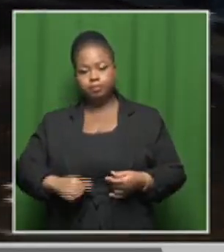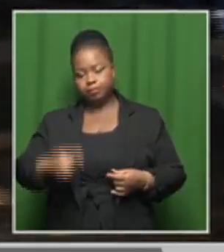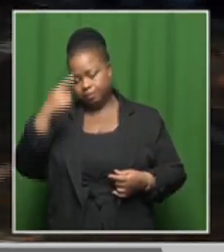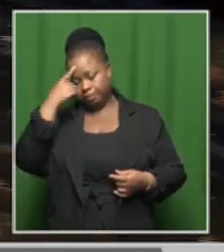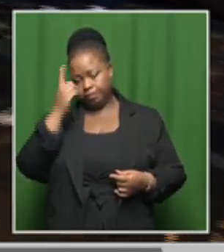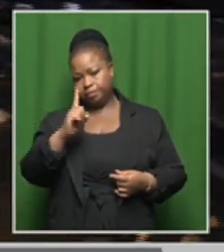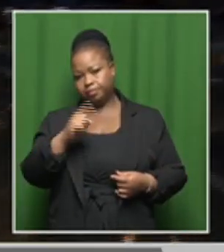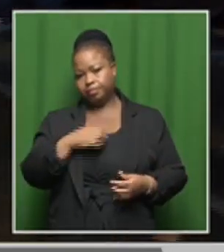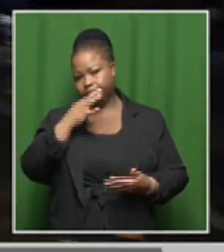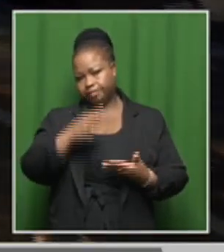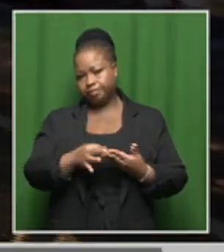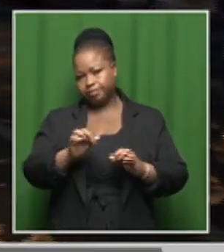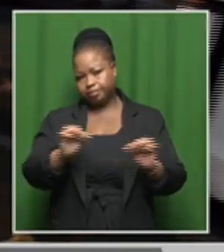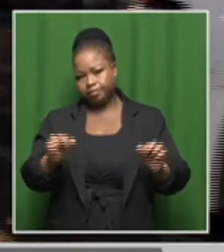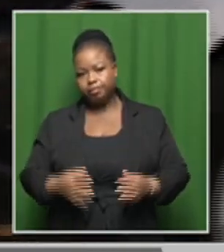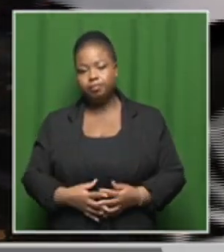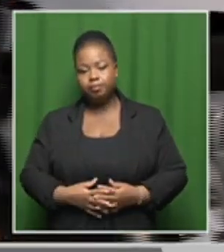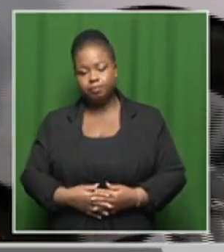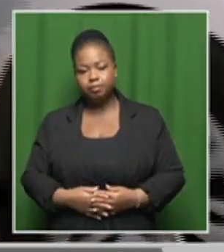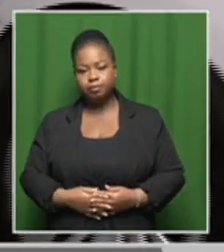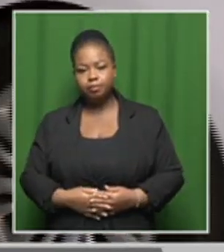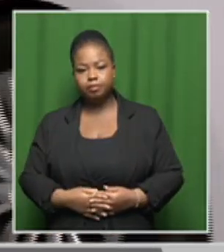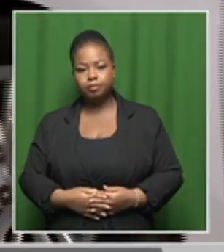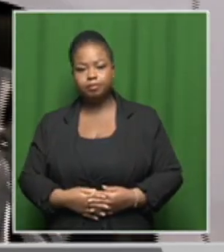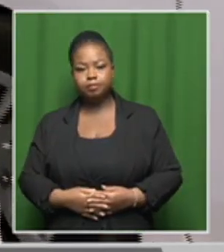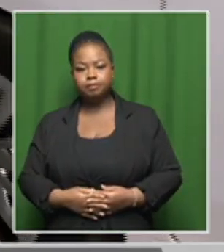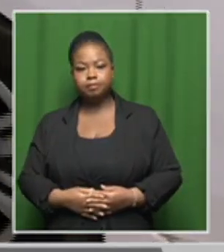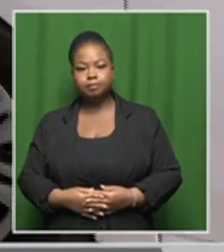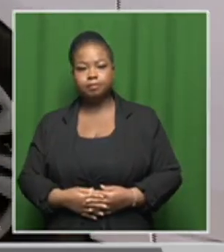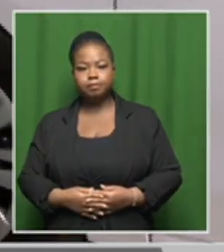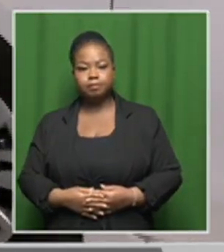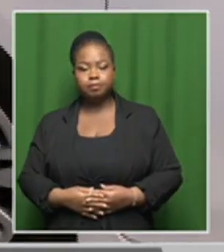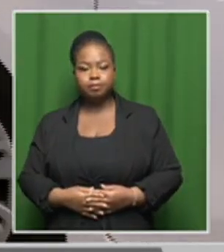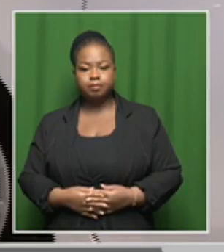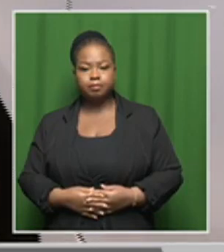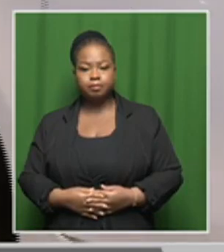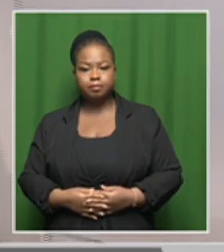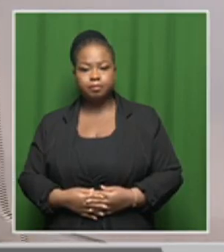those suggestions that you have put forth as we end off on that twofold question?